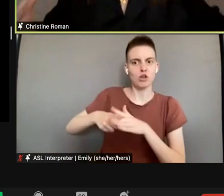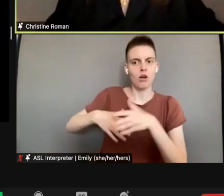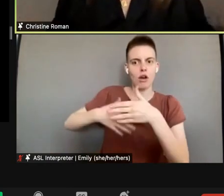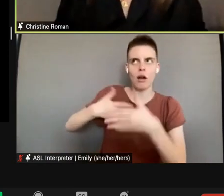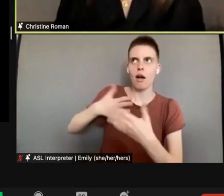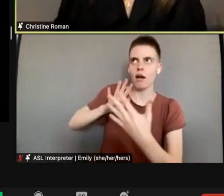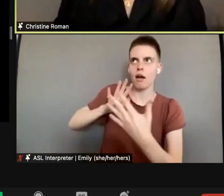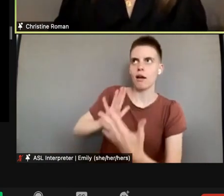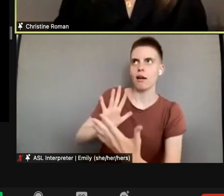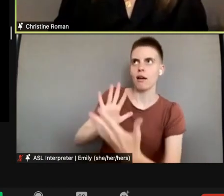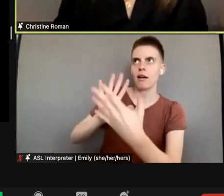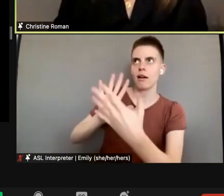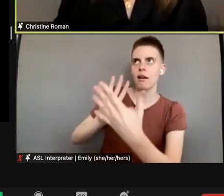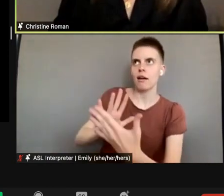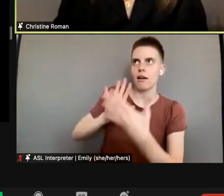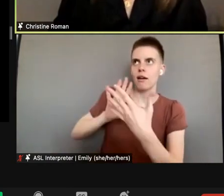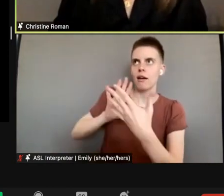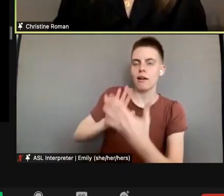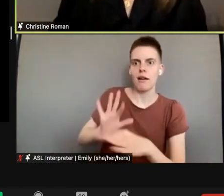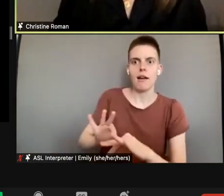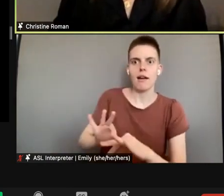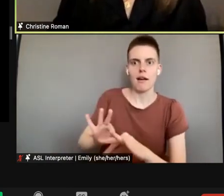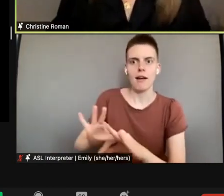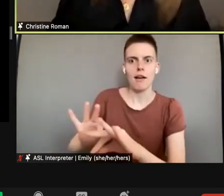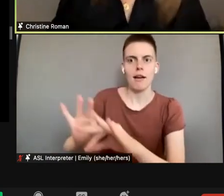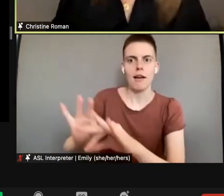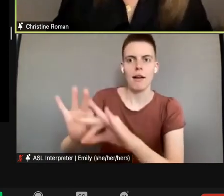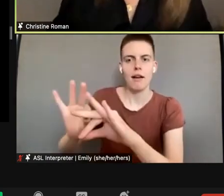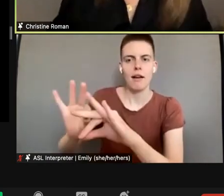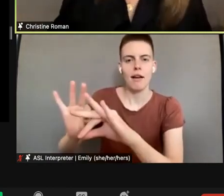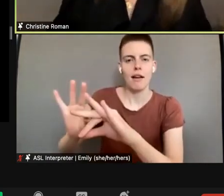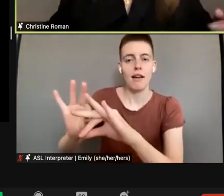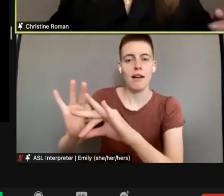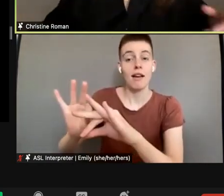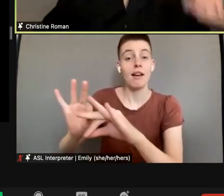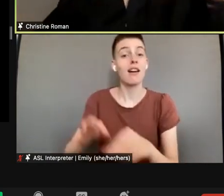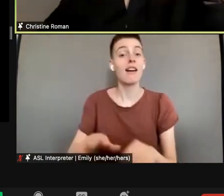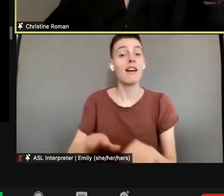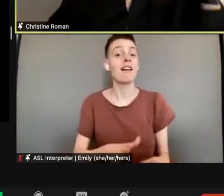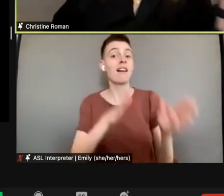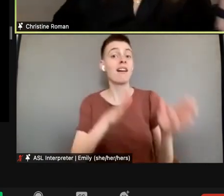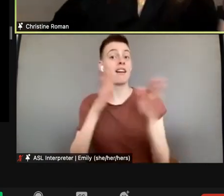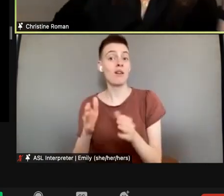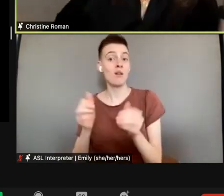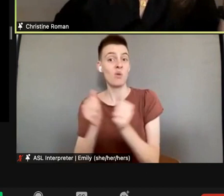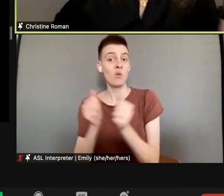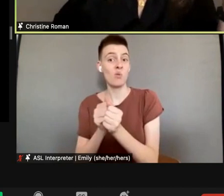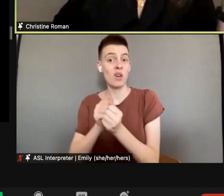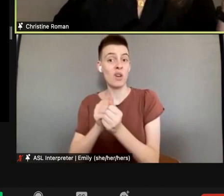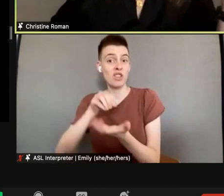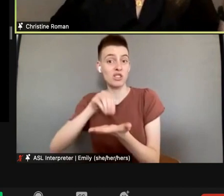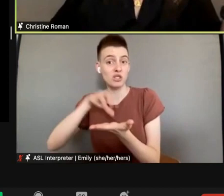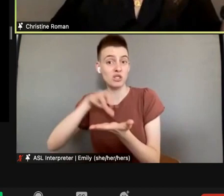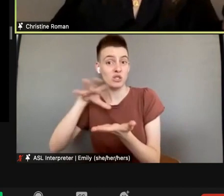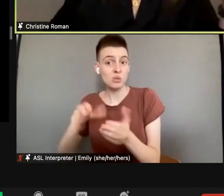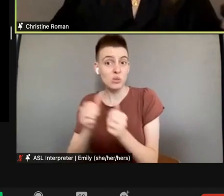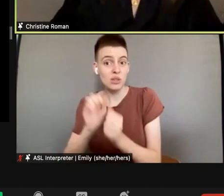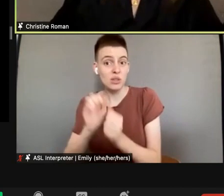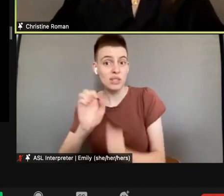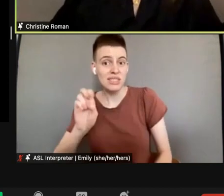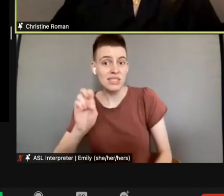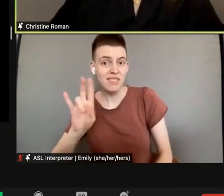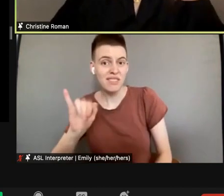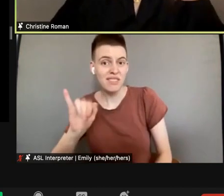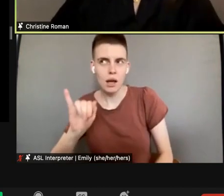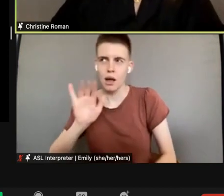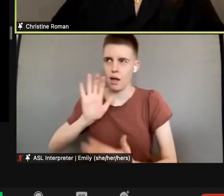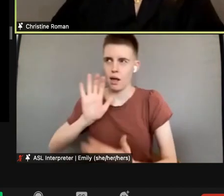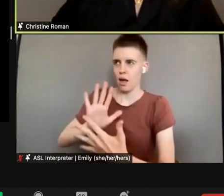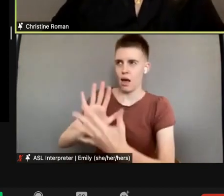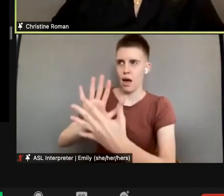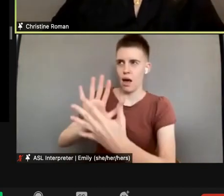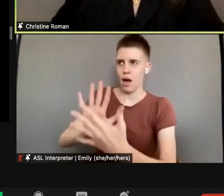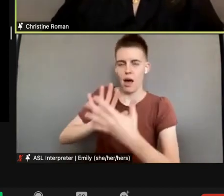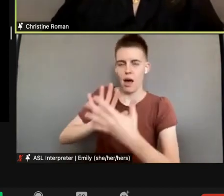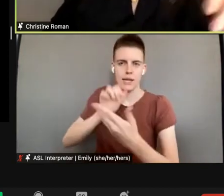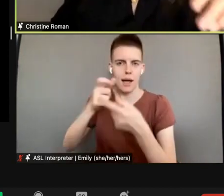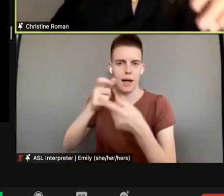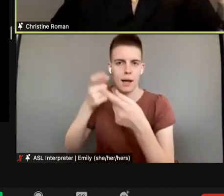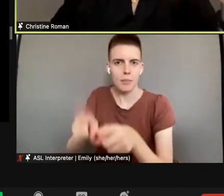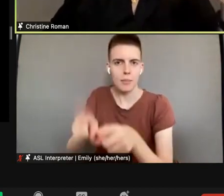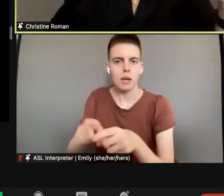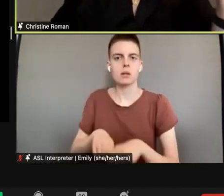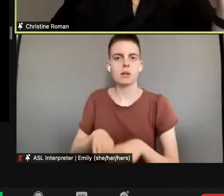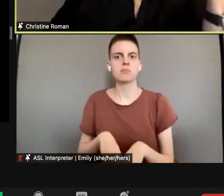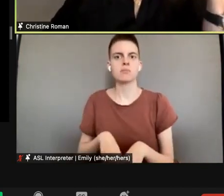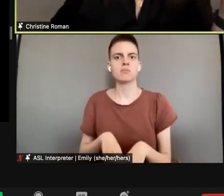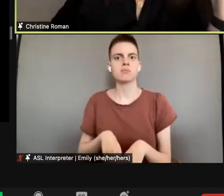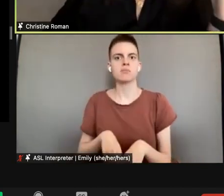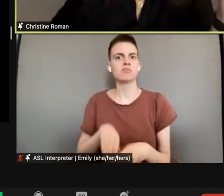dance together. What if that doesn't happen? Not only does the child not feel like they have much control,